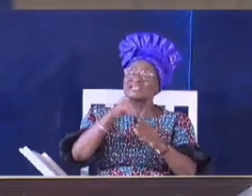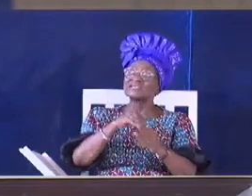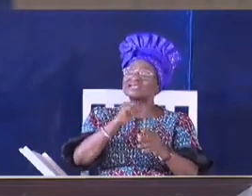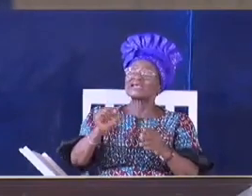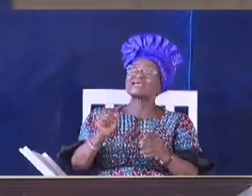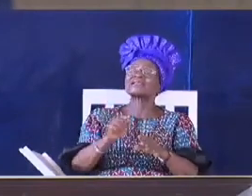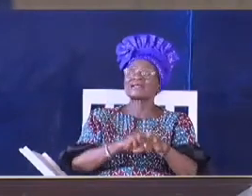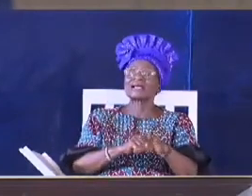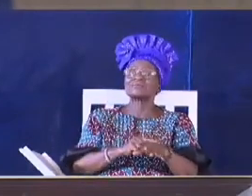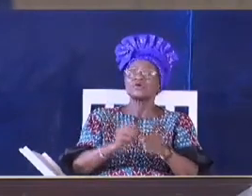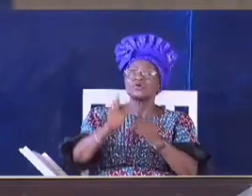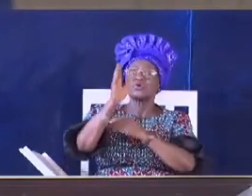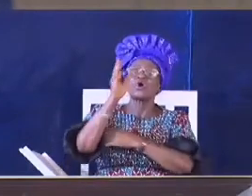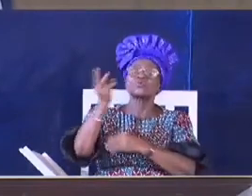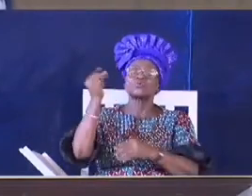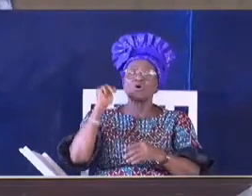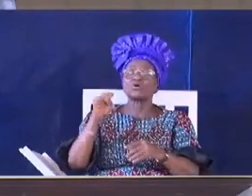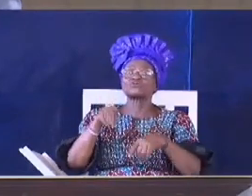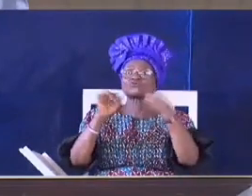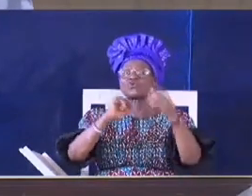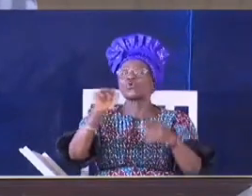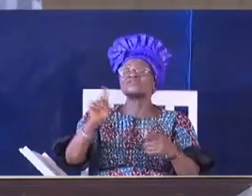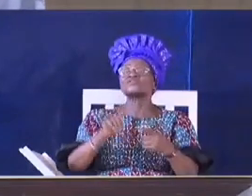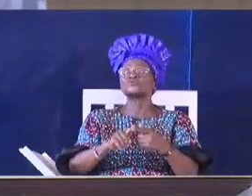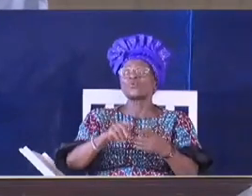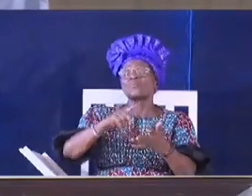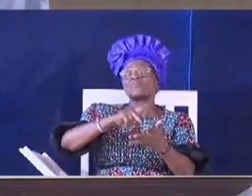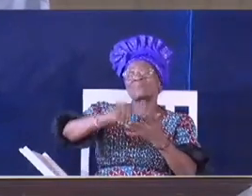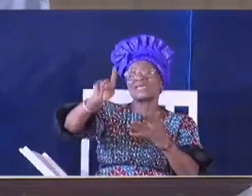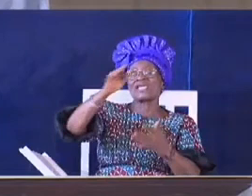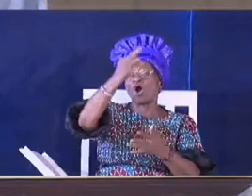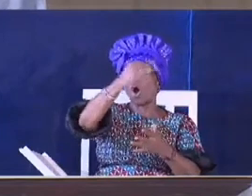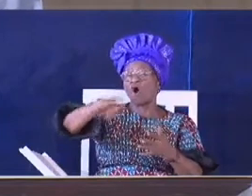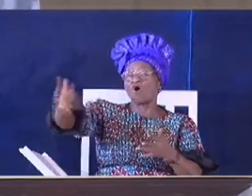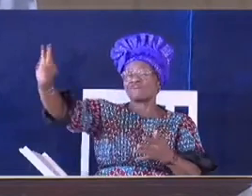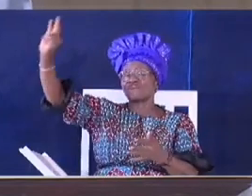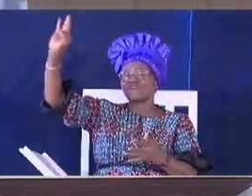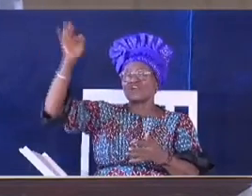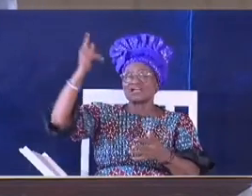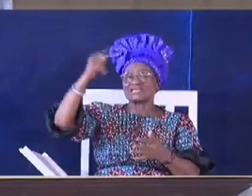was going to pay off the debt of that fellow.